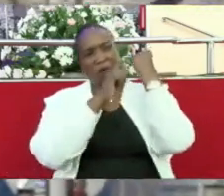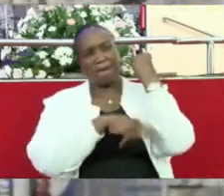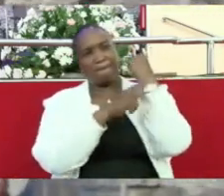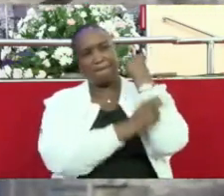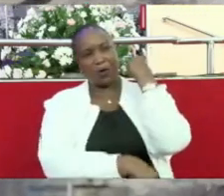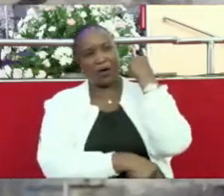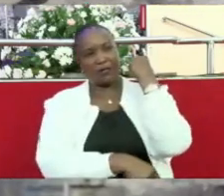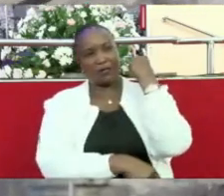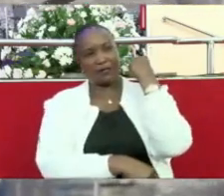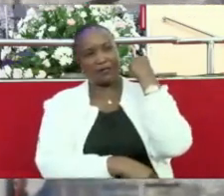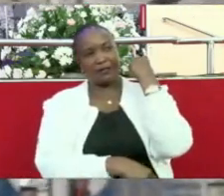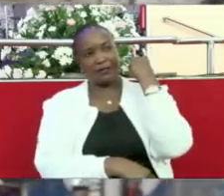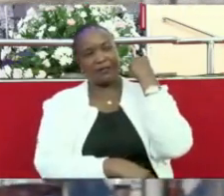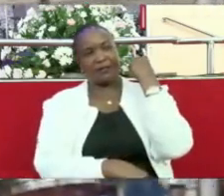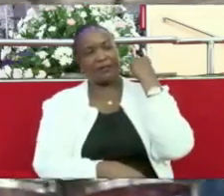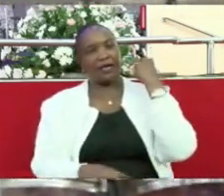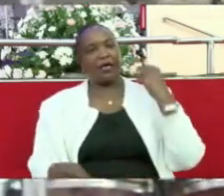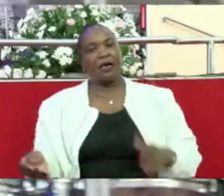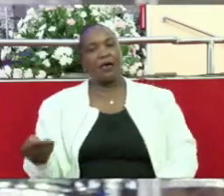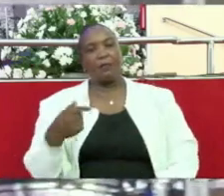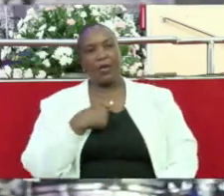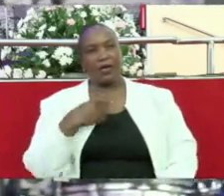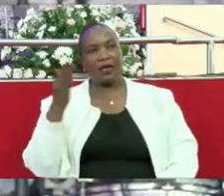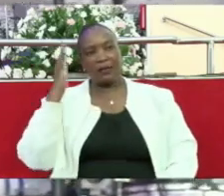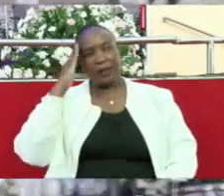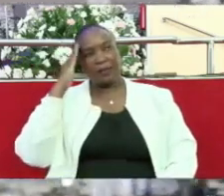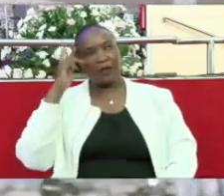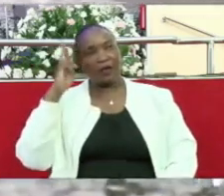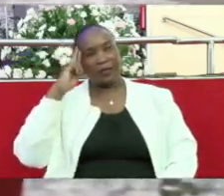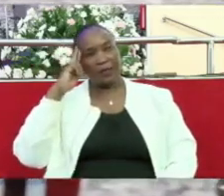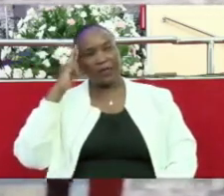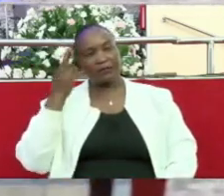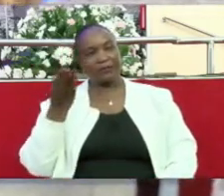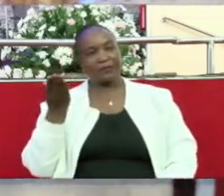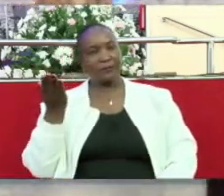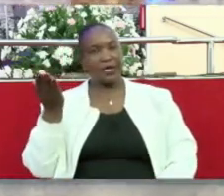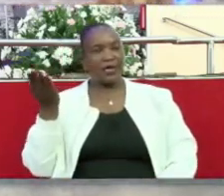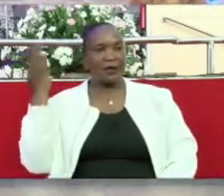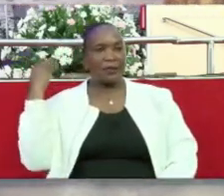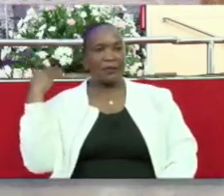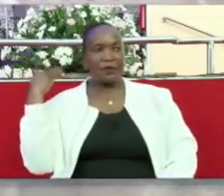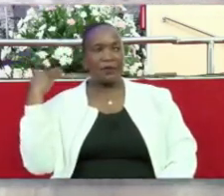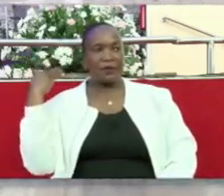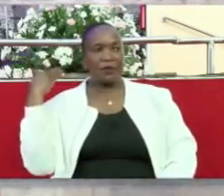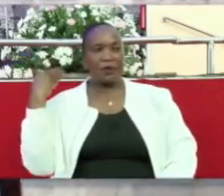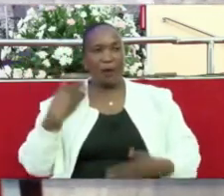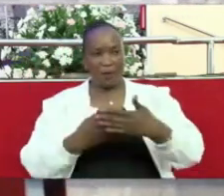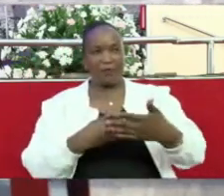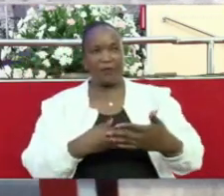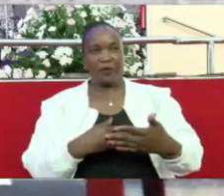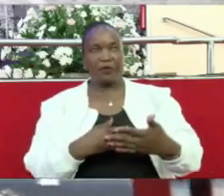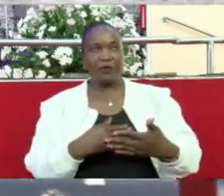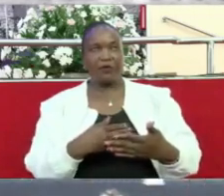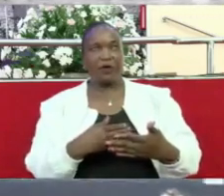I remember some years back, and maybe the whole of my life, I have been able to work in